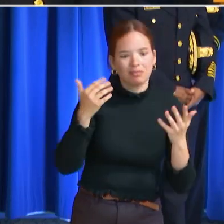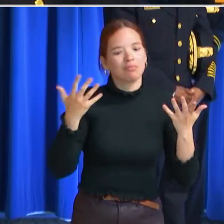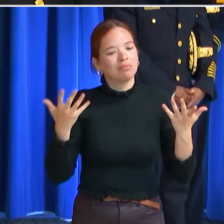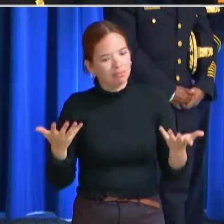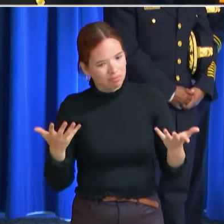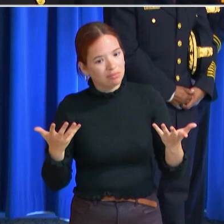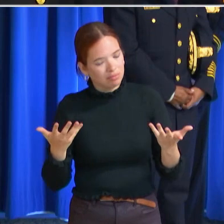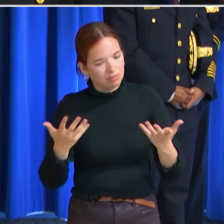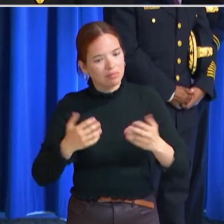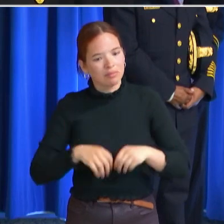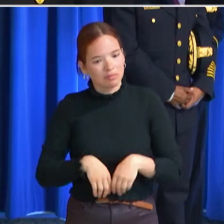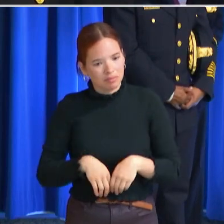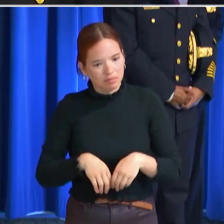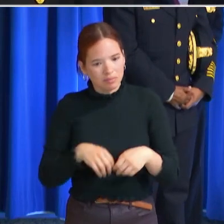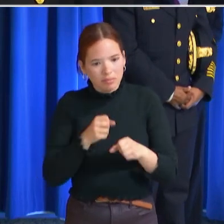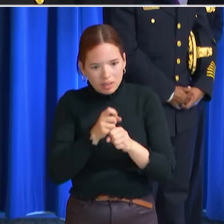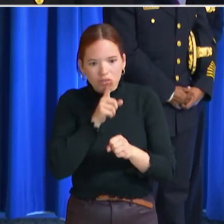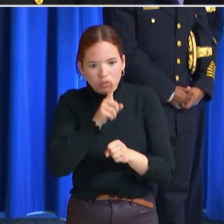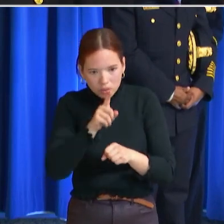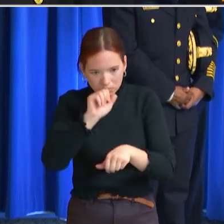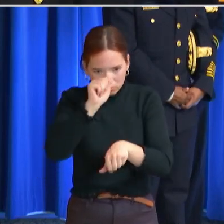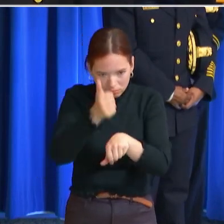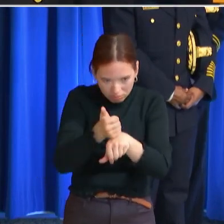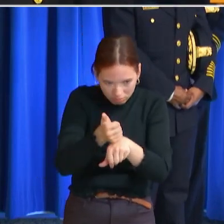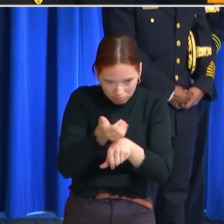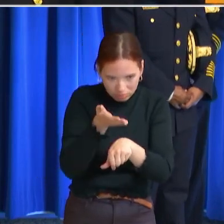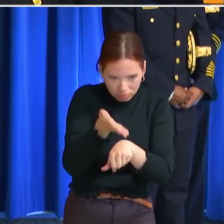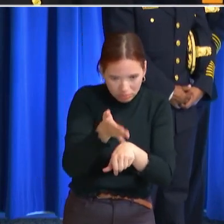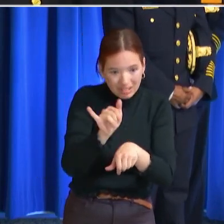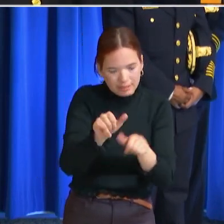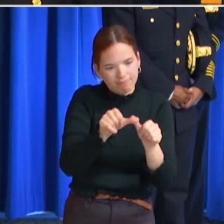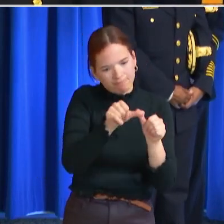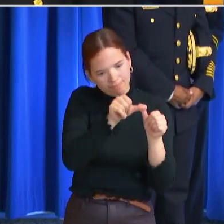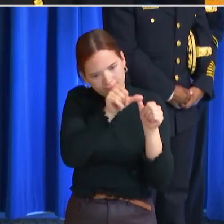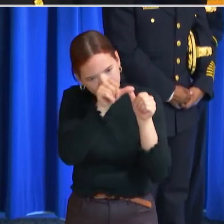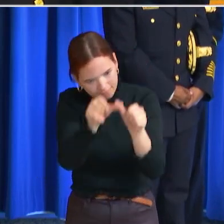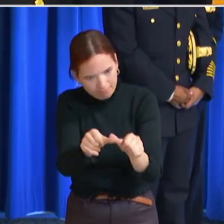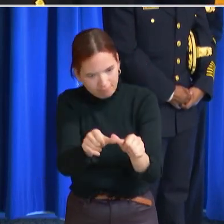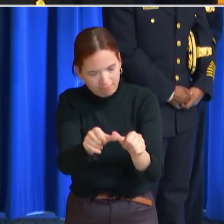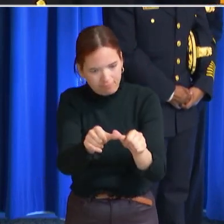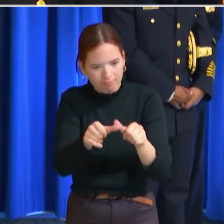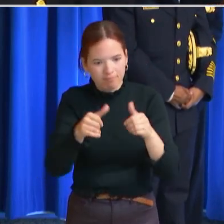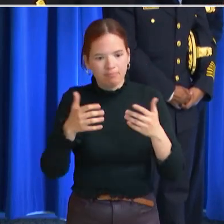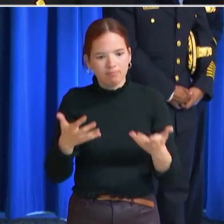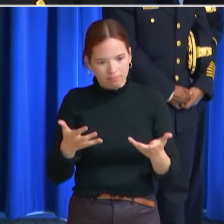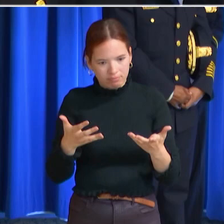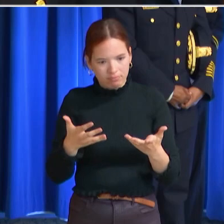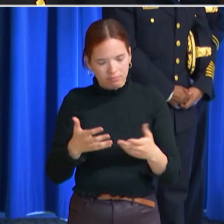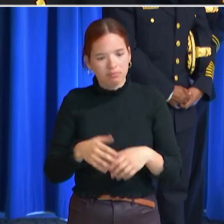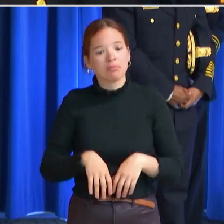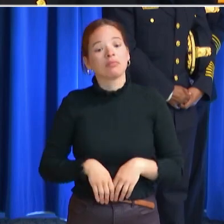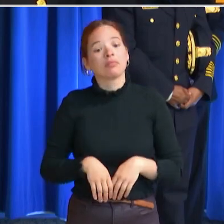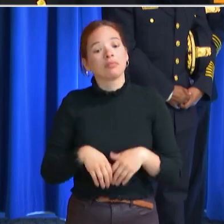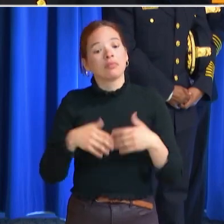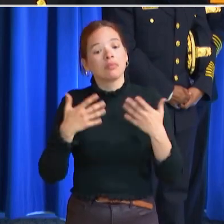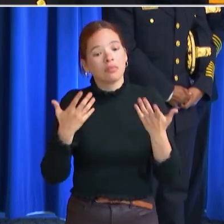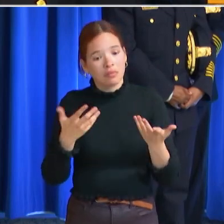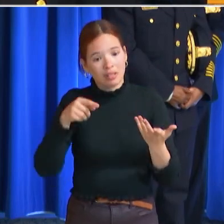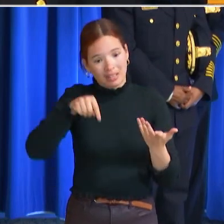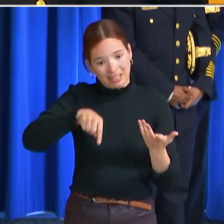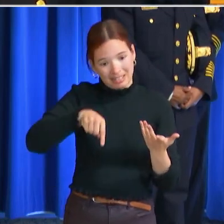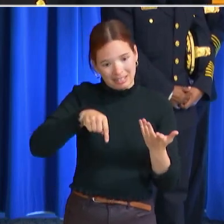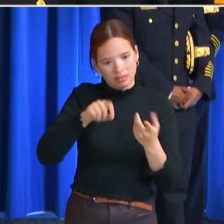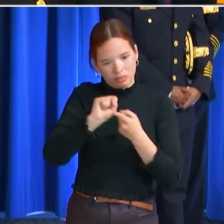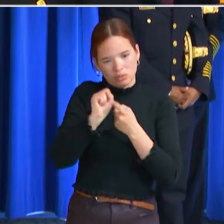in place, that continues. And it will continue in this case as well.